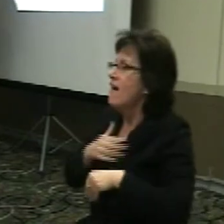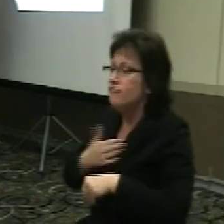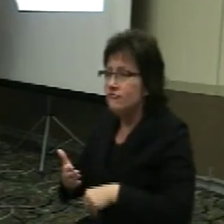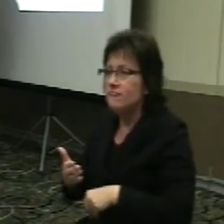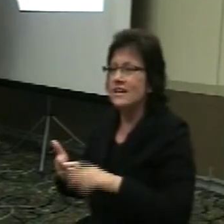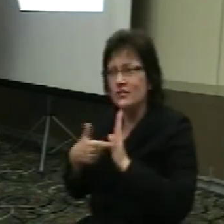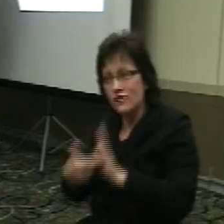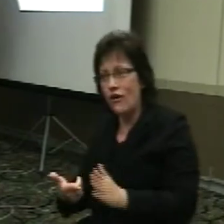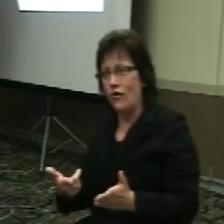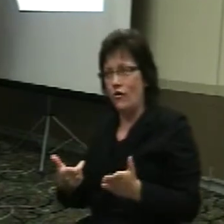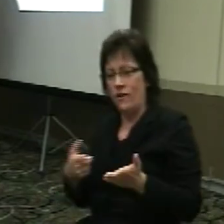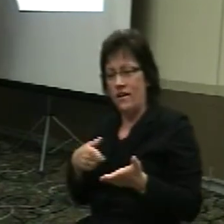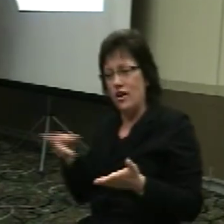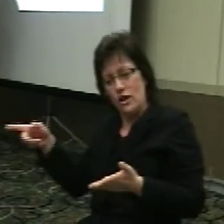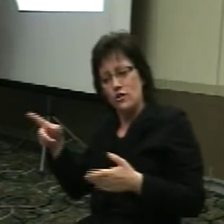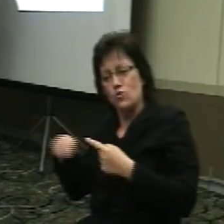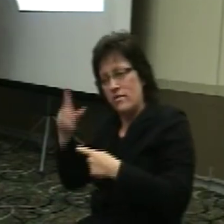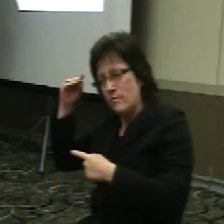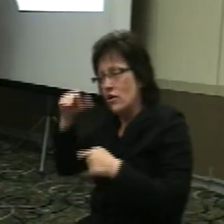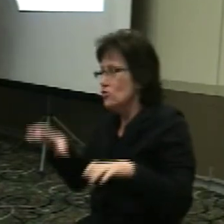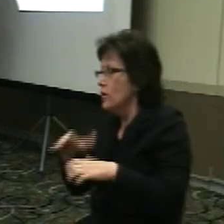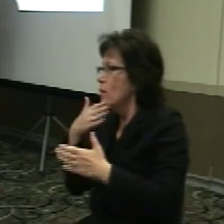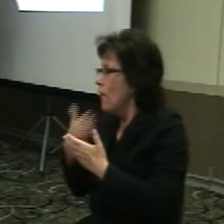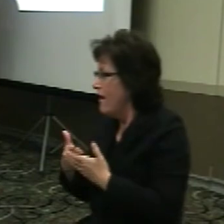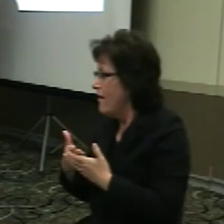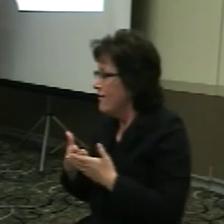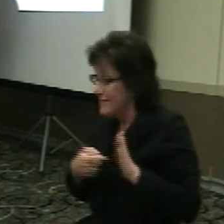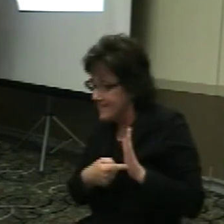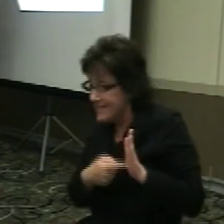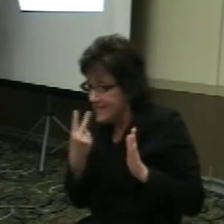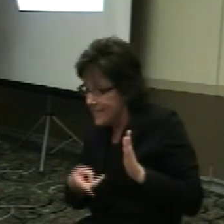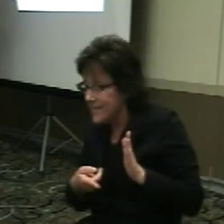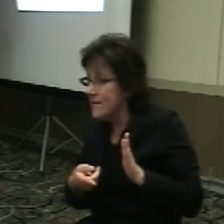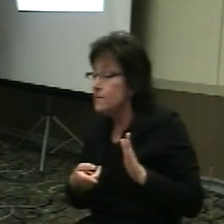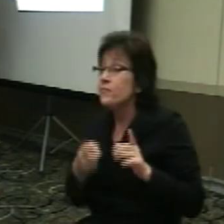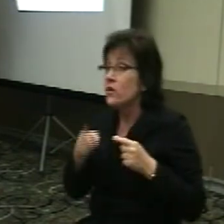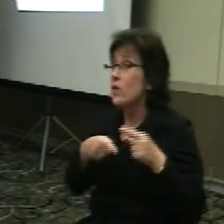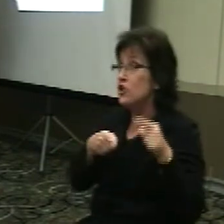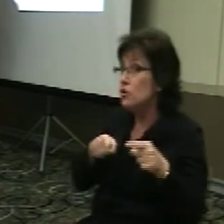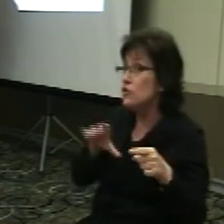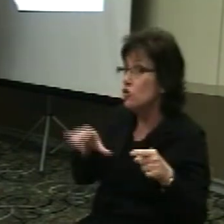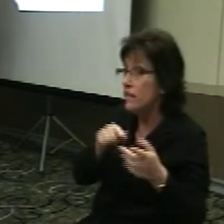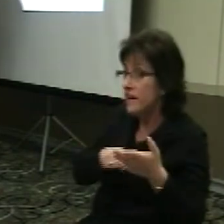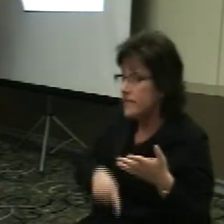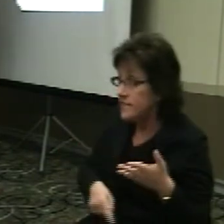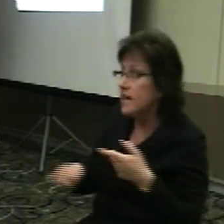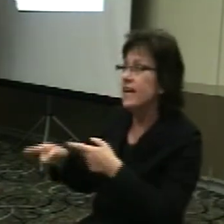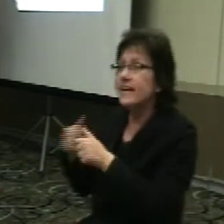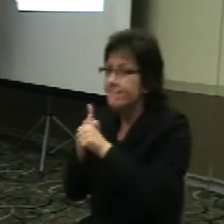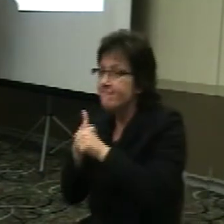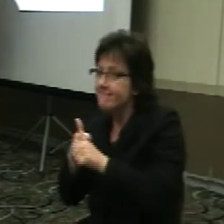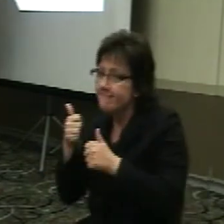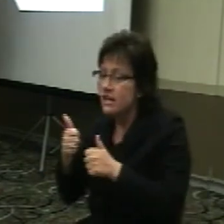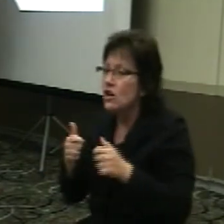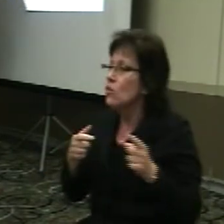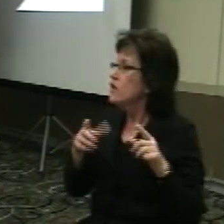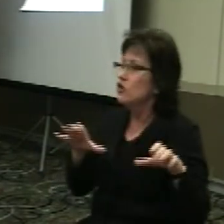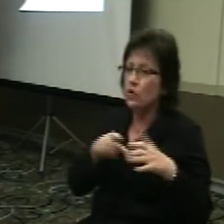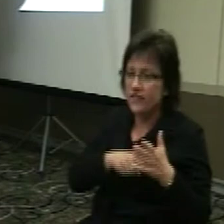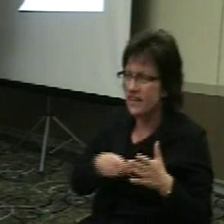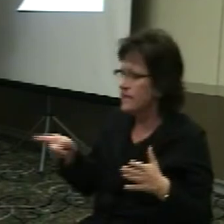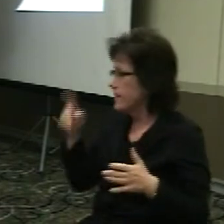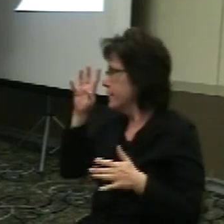look like. Here's when he's doing well. When you're doing these kind of things, wow, he's with you. When you're doing this kind of stuff, he's gone.